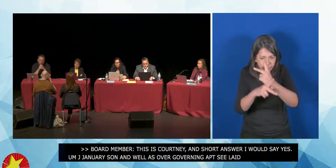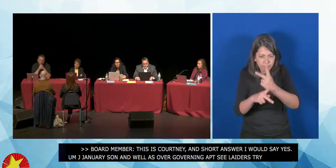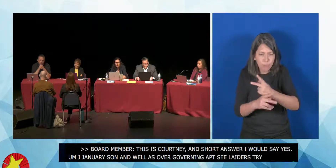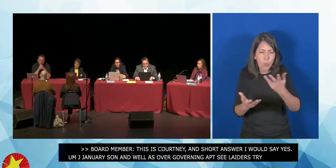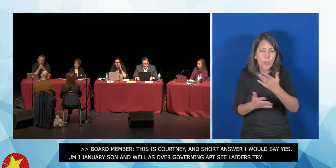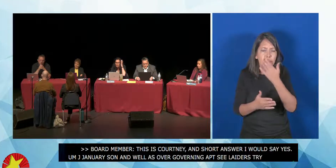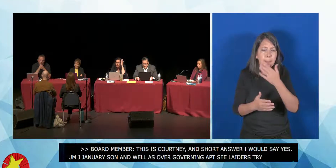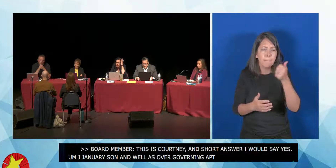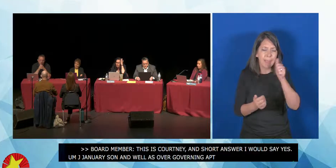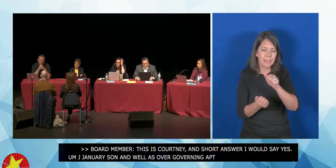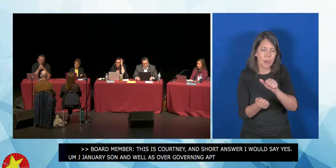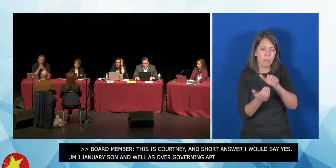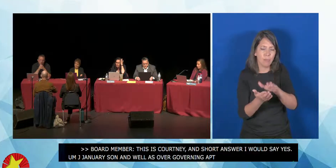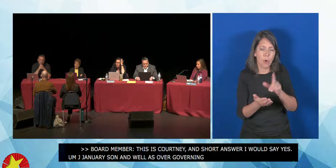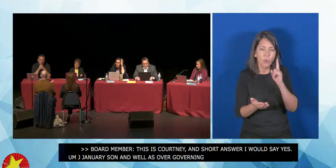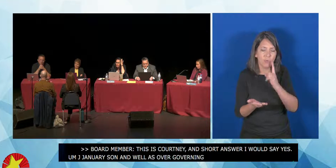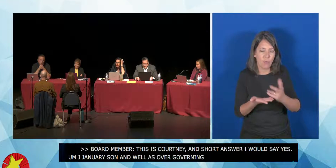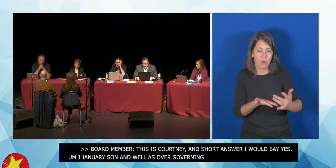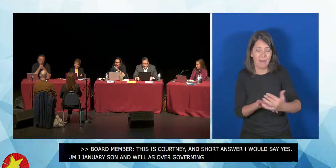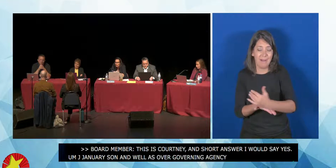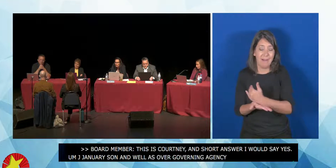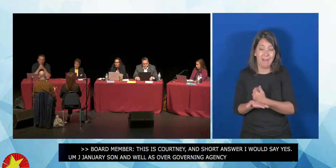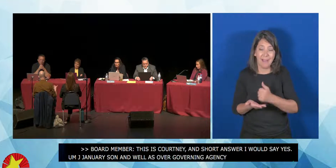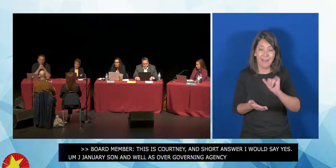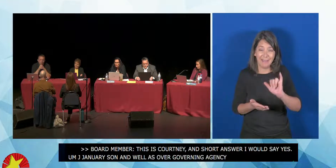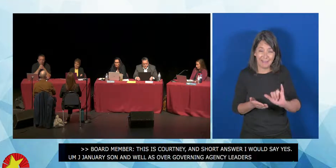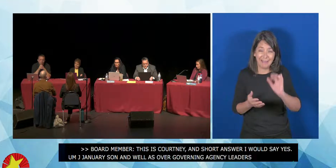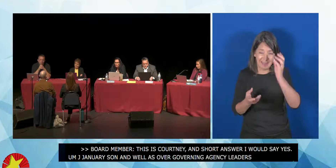in gathering that data.